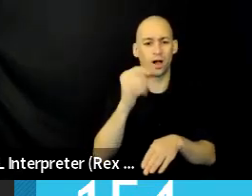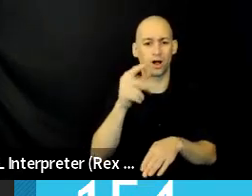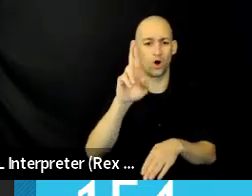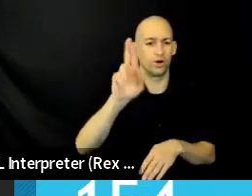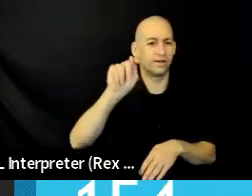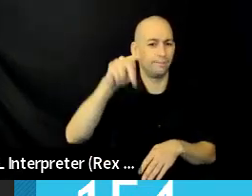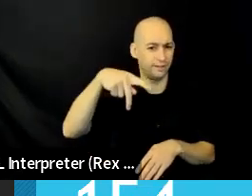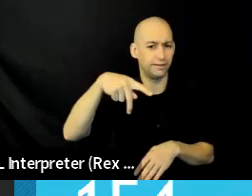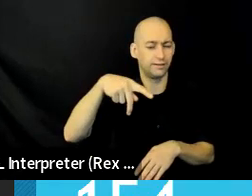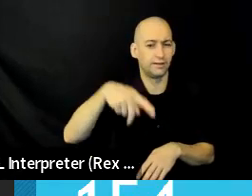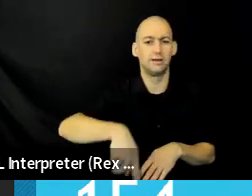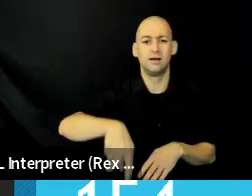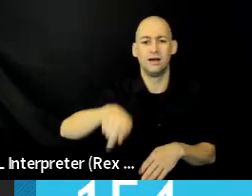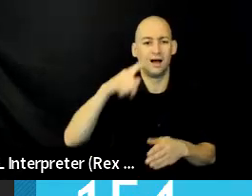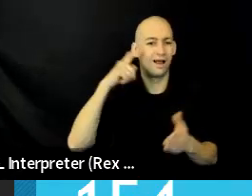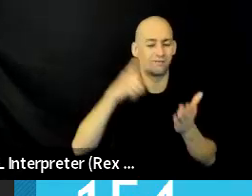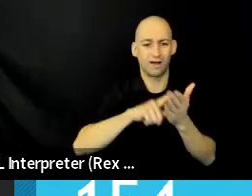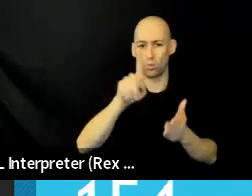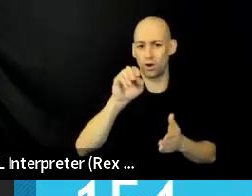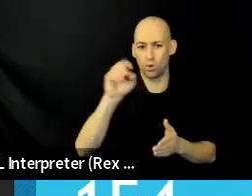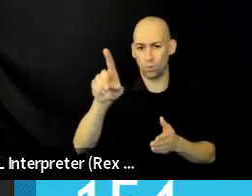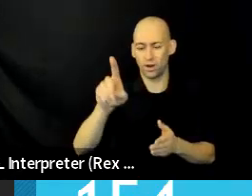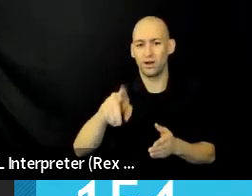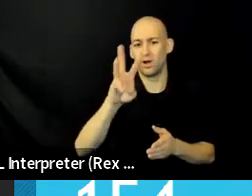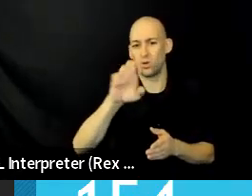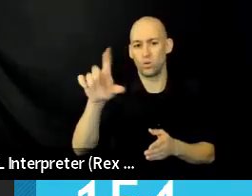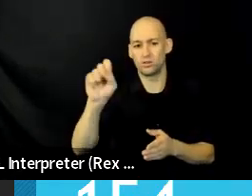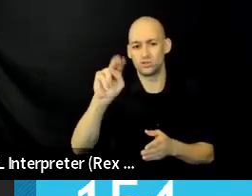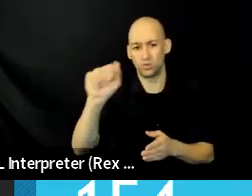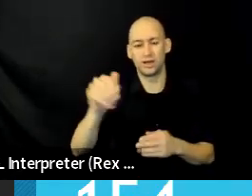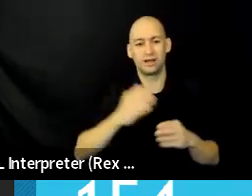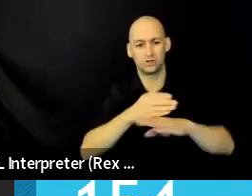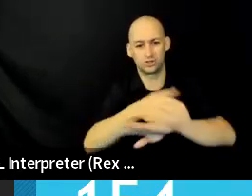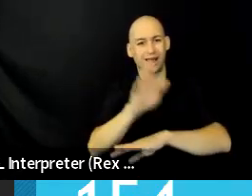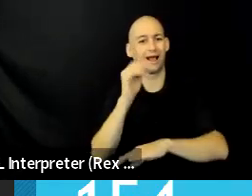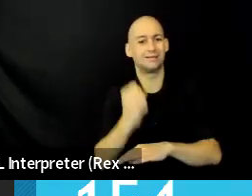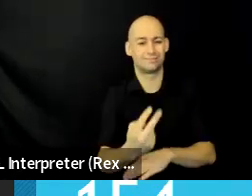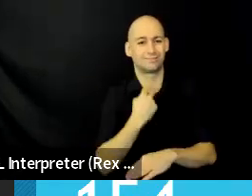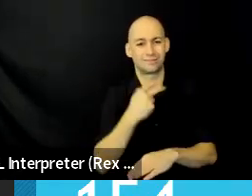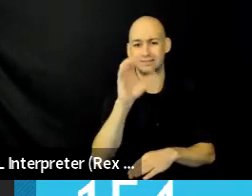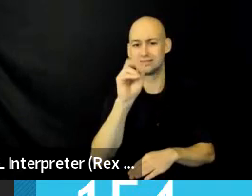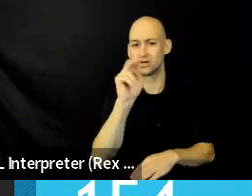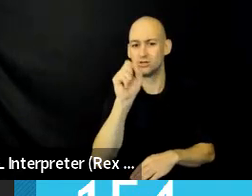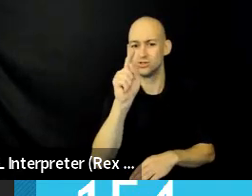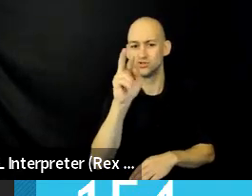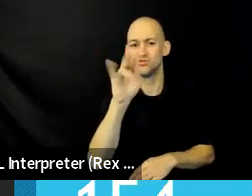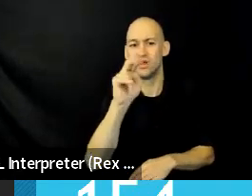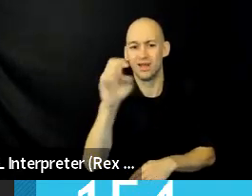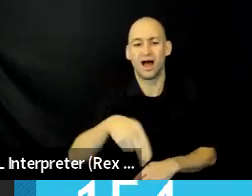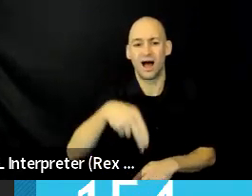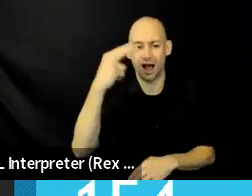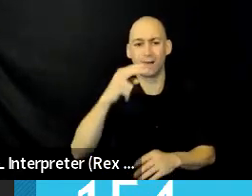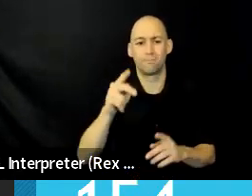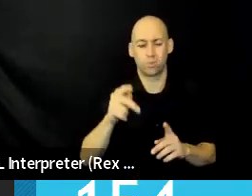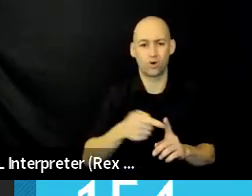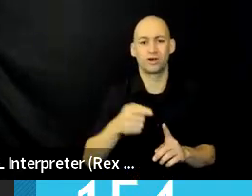RTP, identifies the 101 Welsona interchange as a constrained high priority project. So there